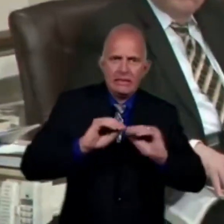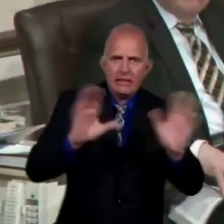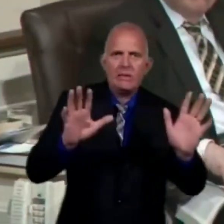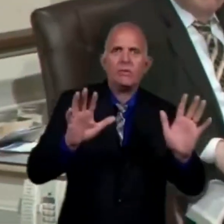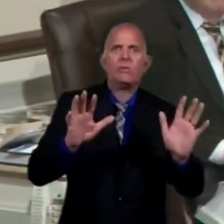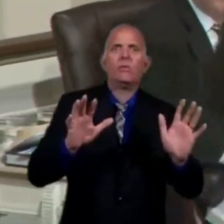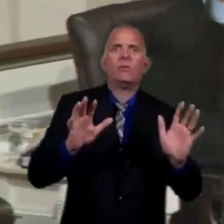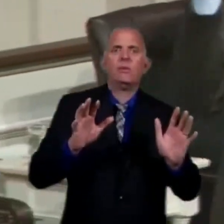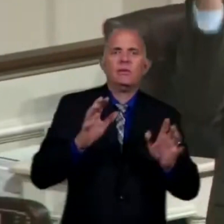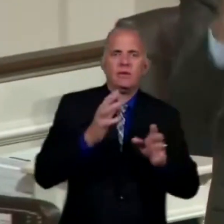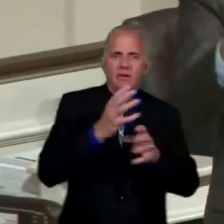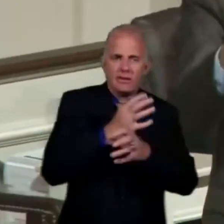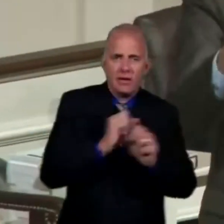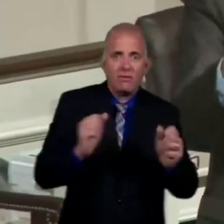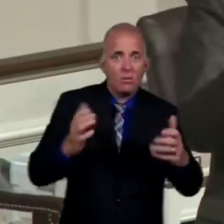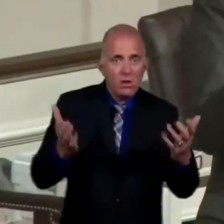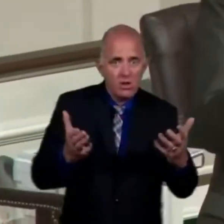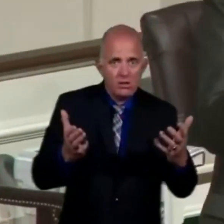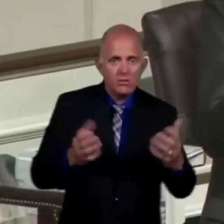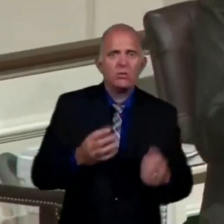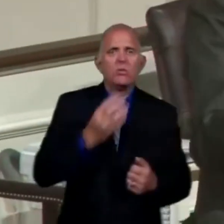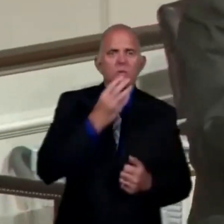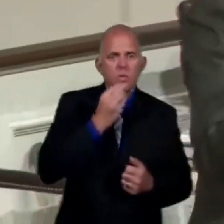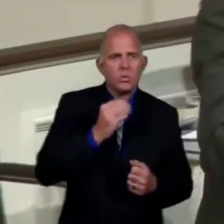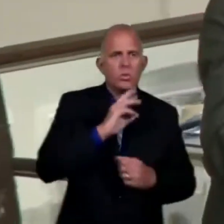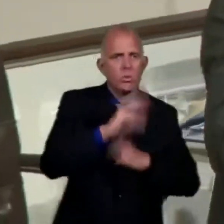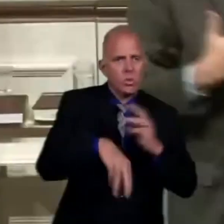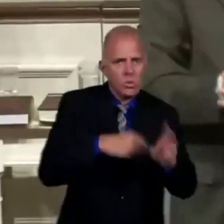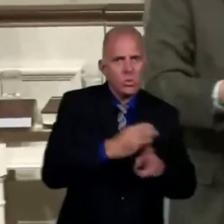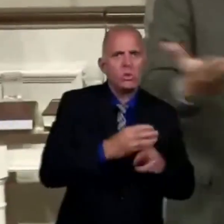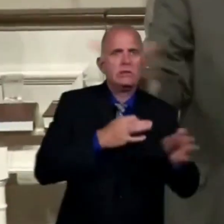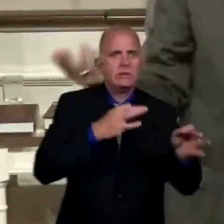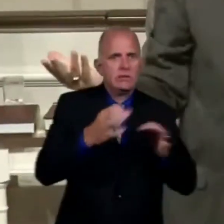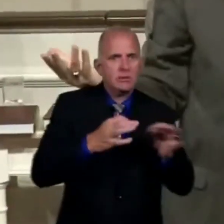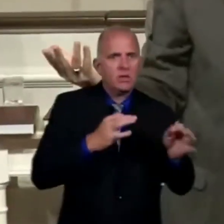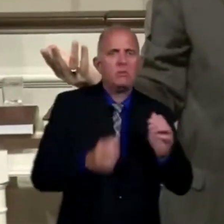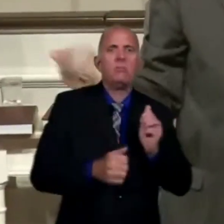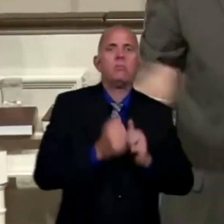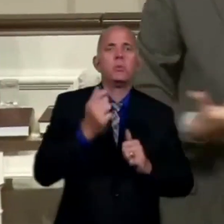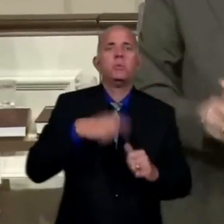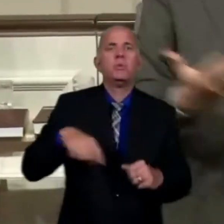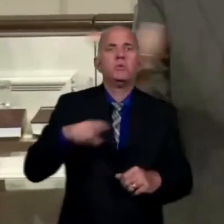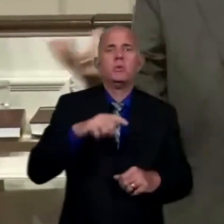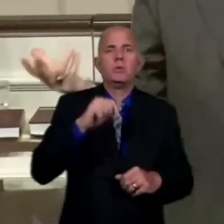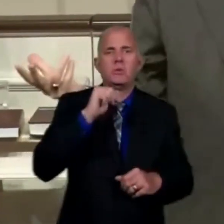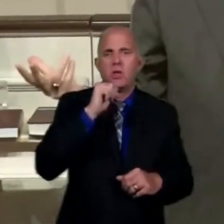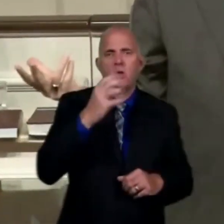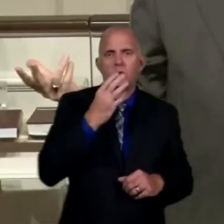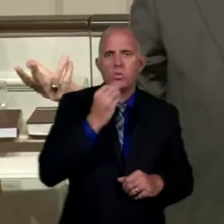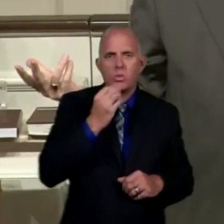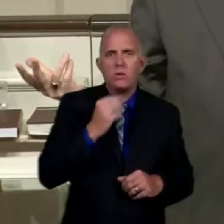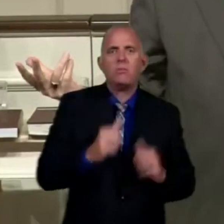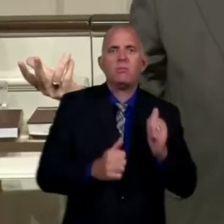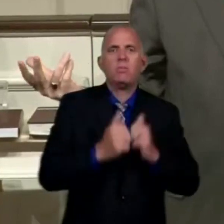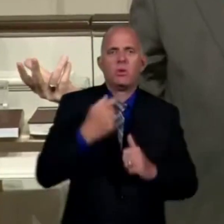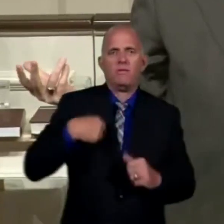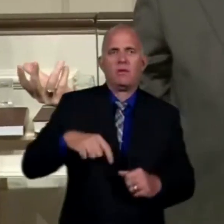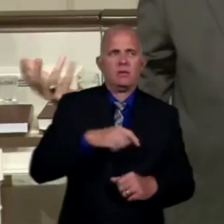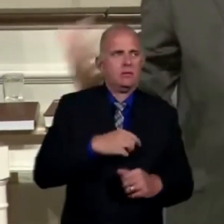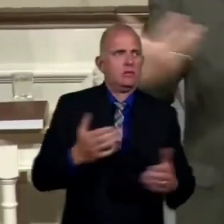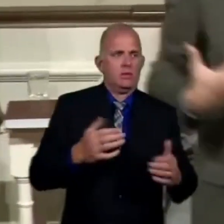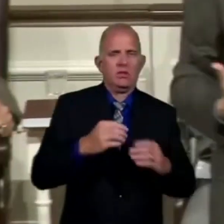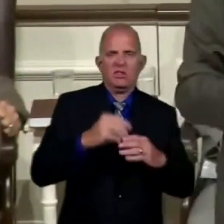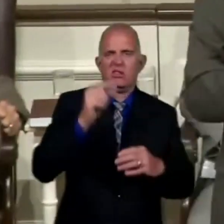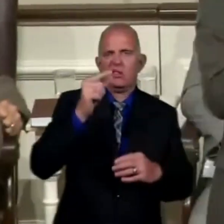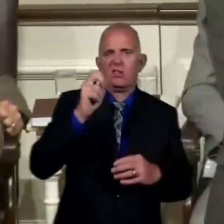salvation, about the Jewish world, because most of us are not Jews. Most of us are Gentiles. And